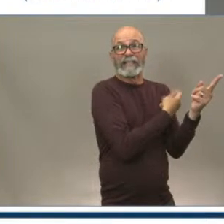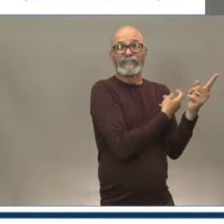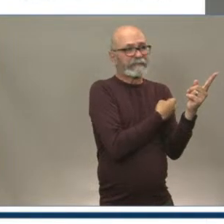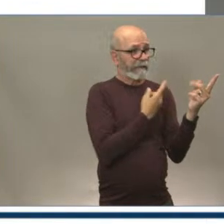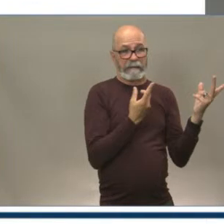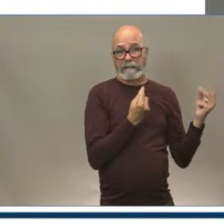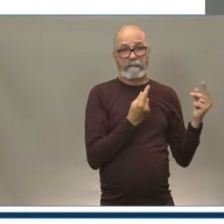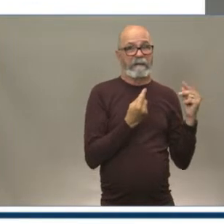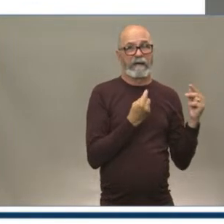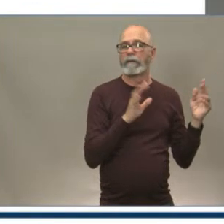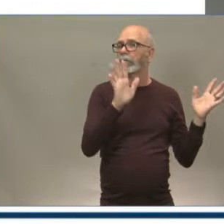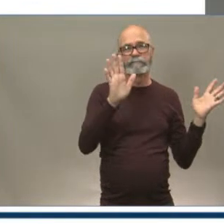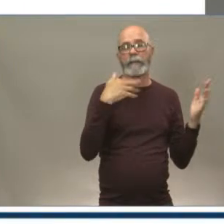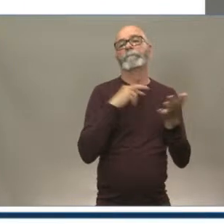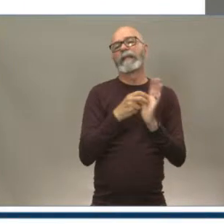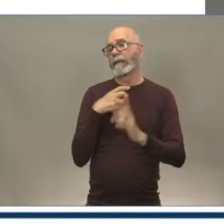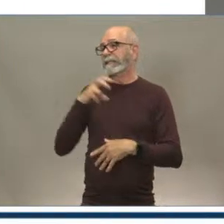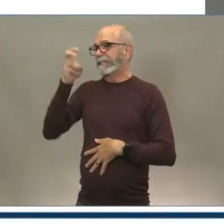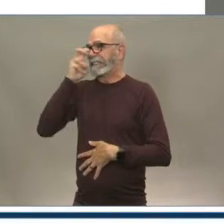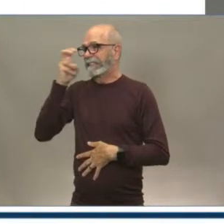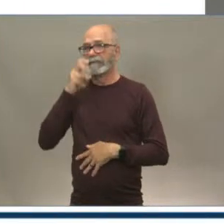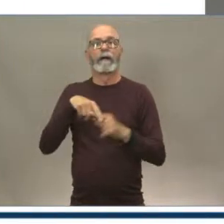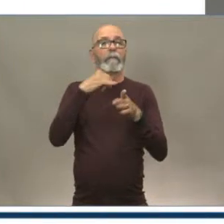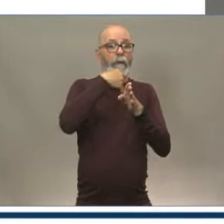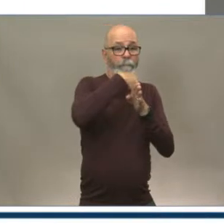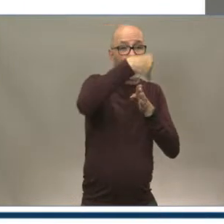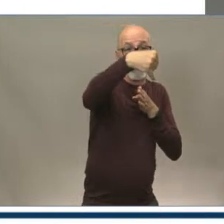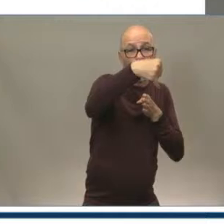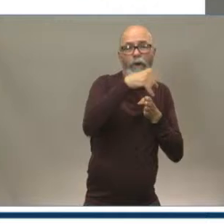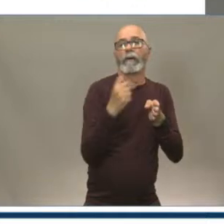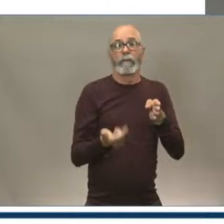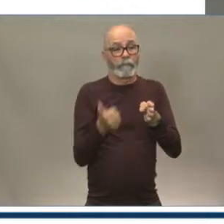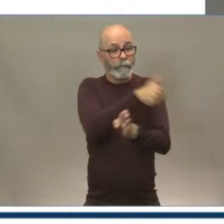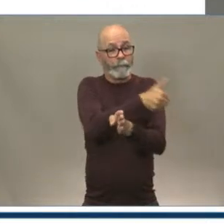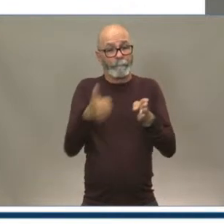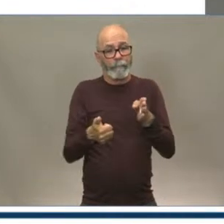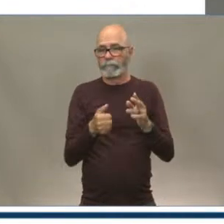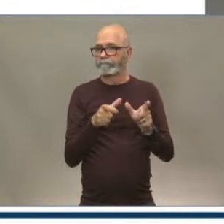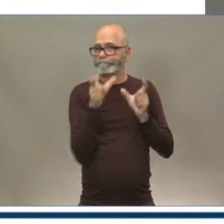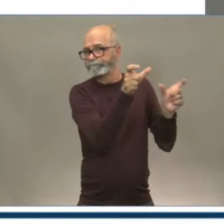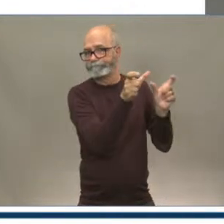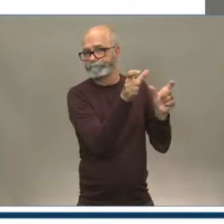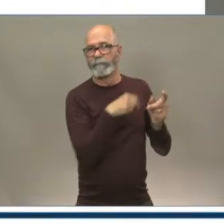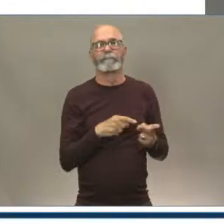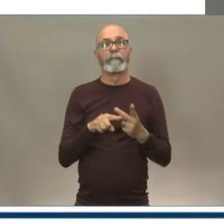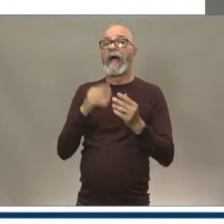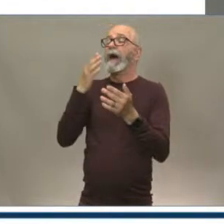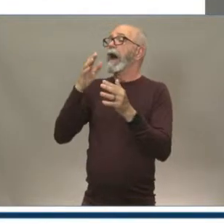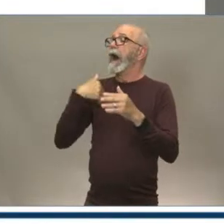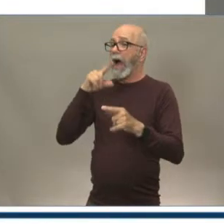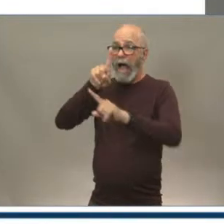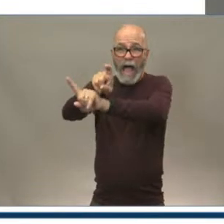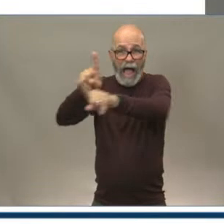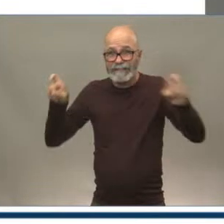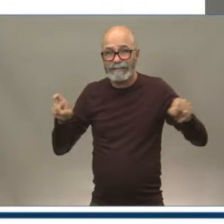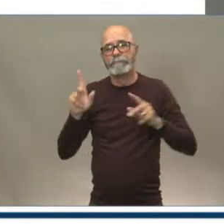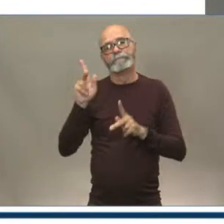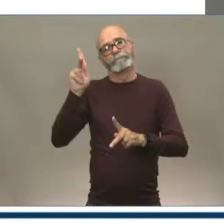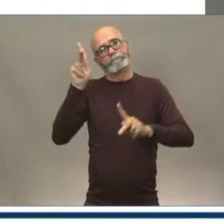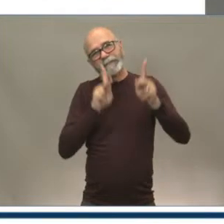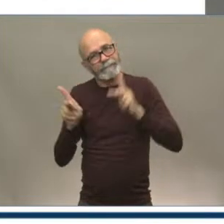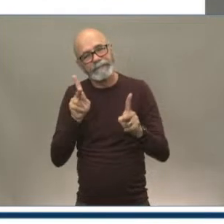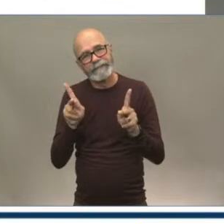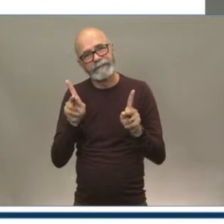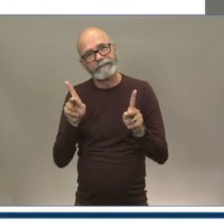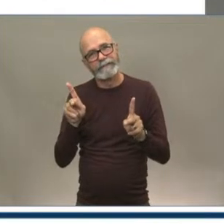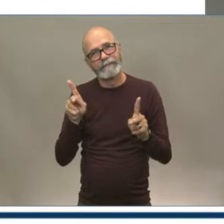and border measures that we put in place. We are asking a lot of Nova Scotians, and now we're asking for a little bit more.